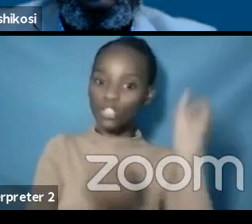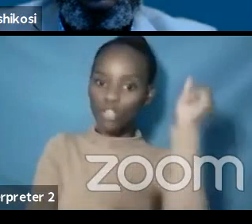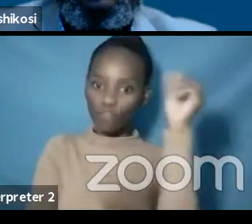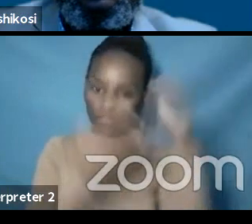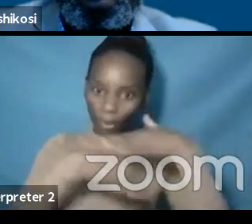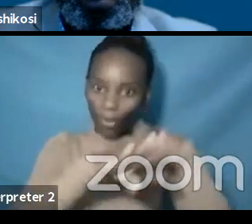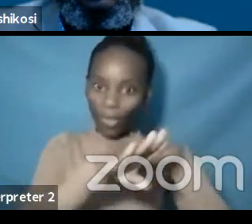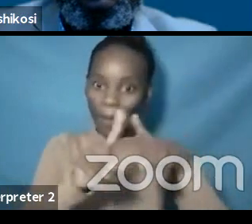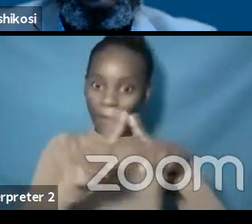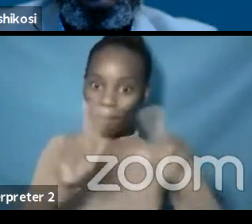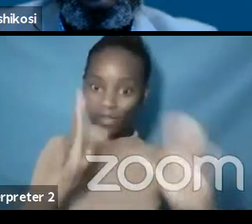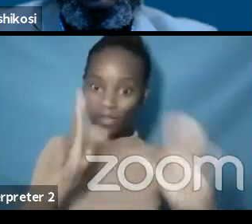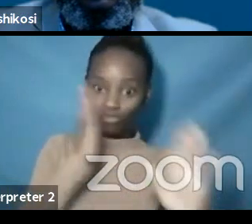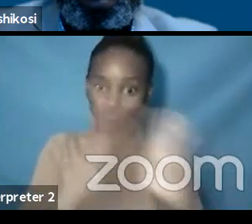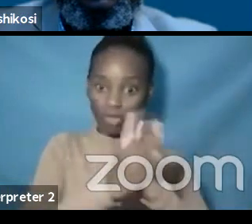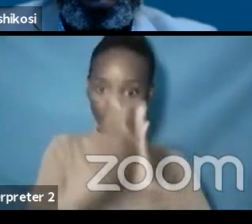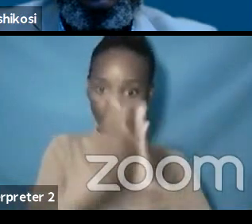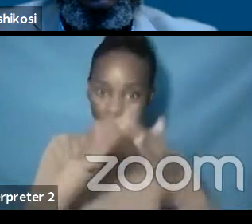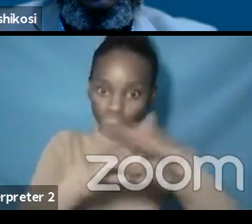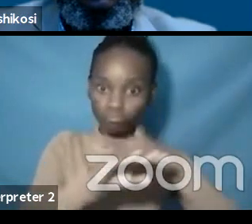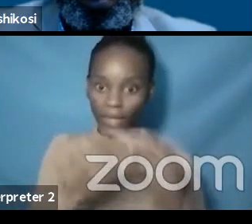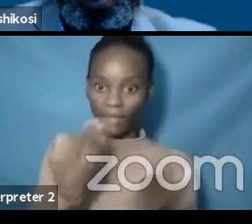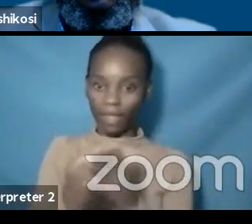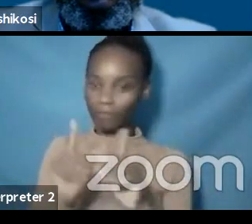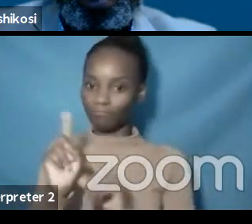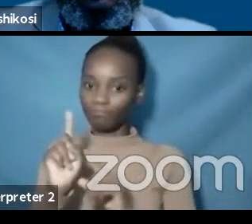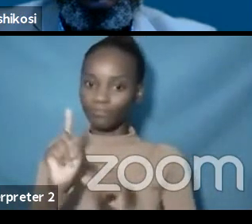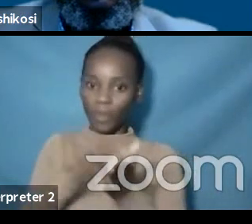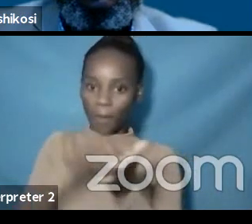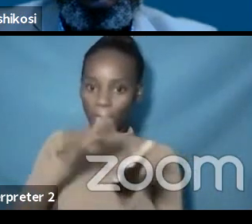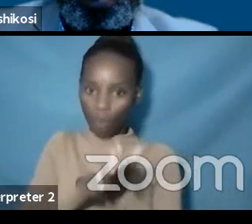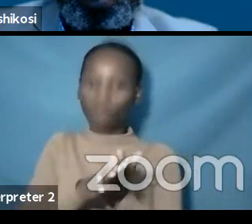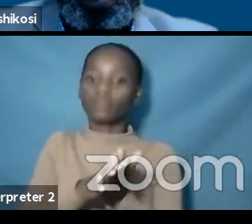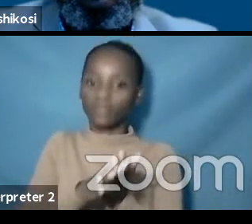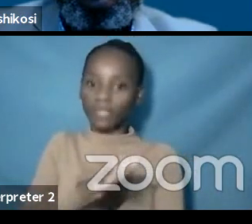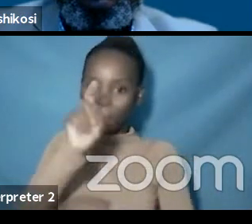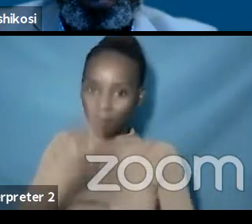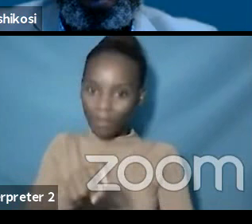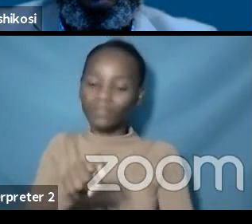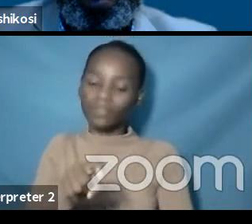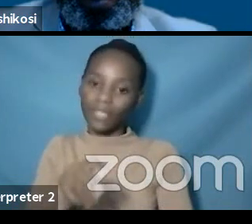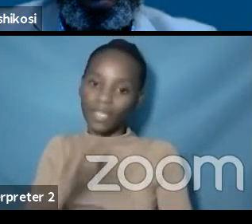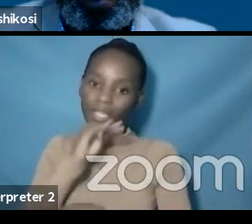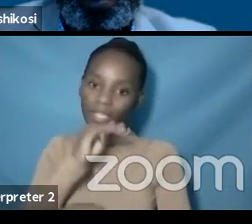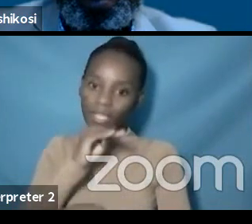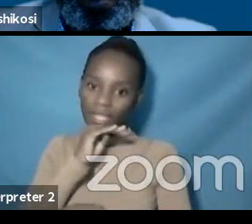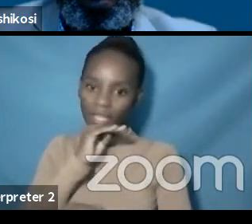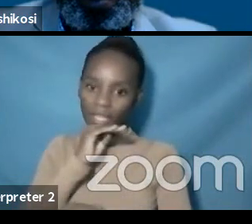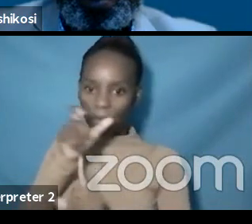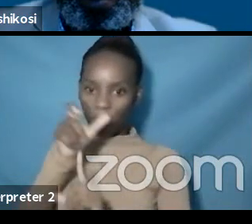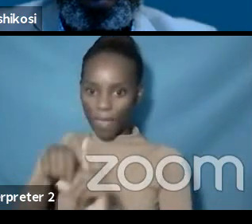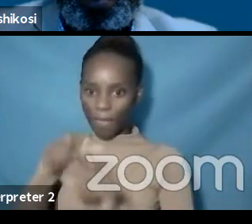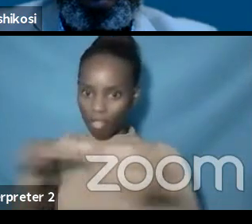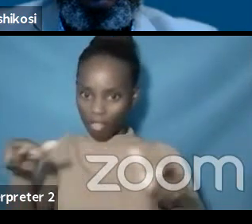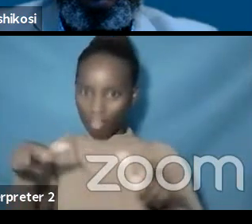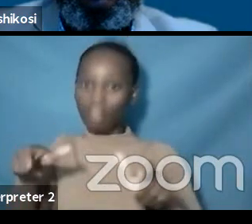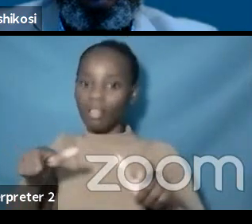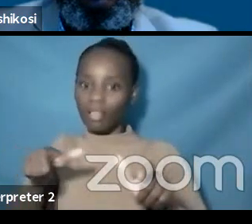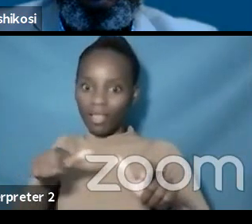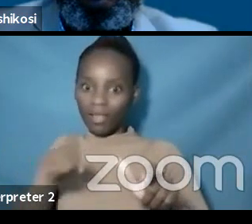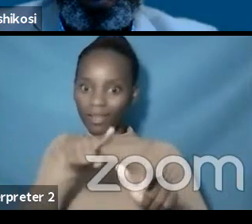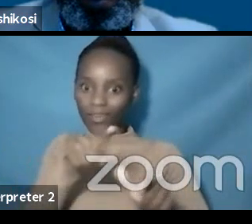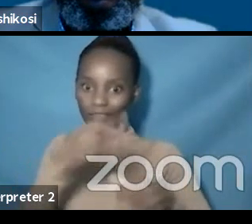information. We will take the last question. And after this question, I will also